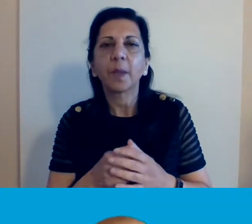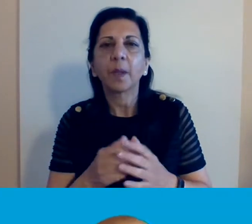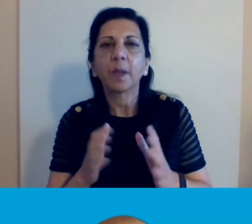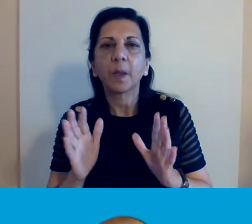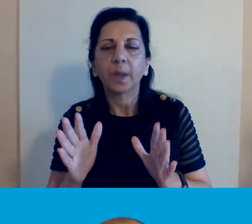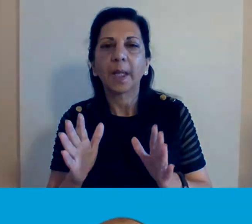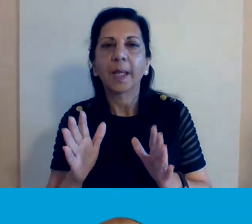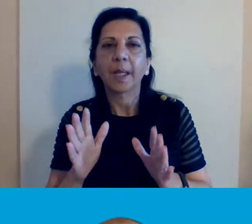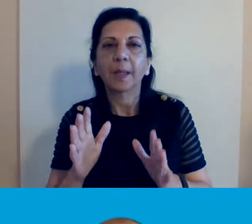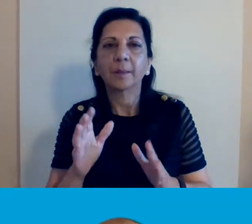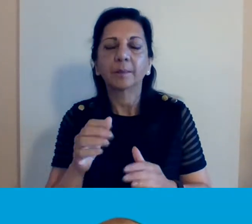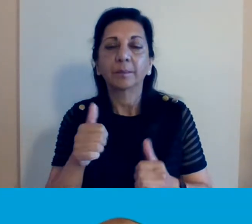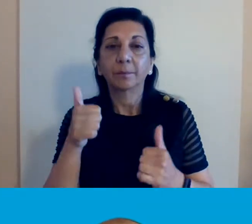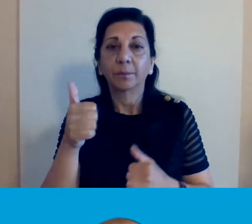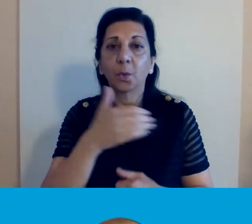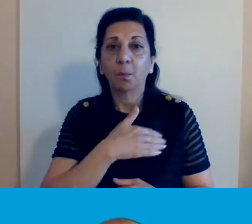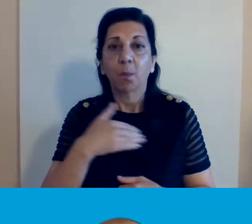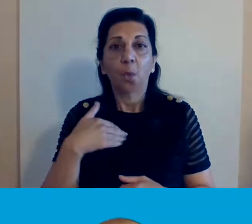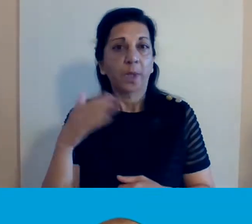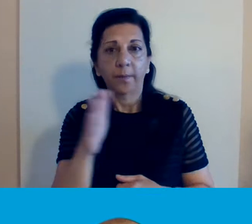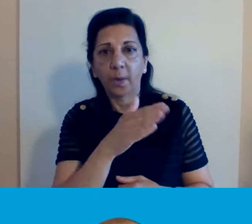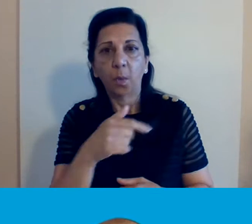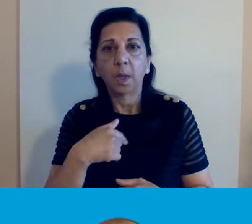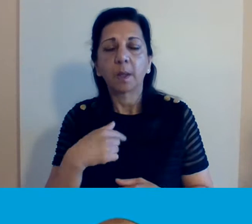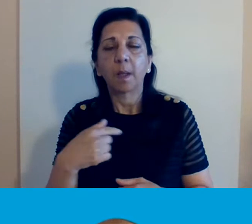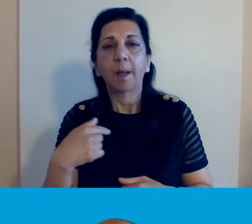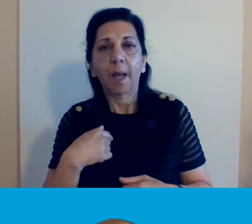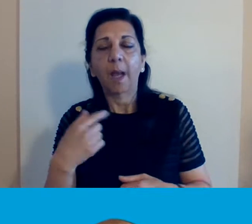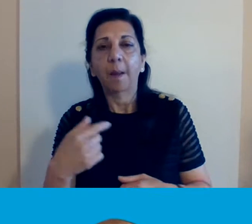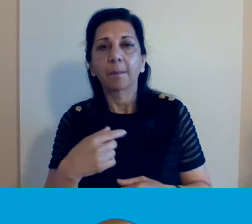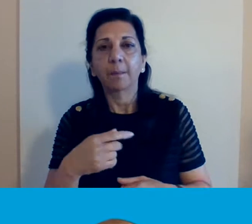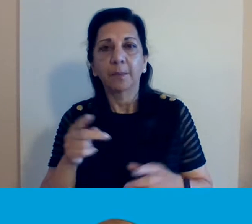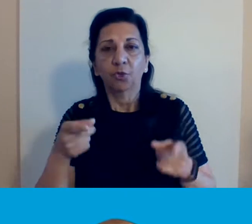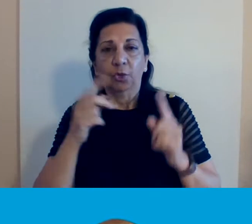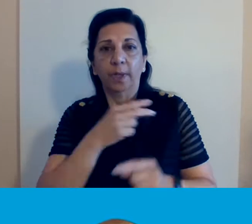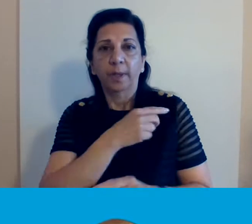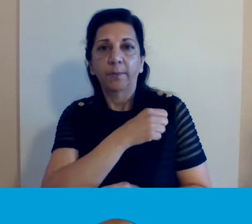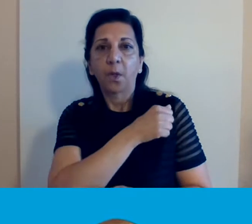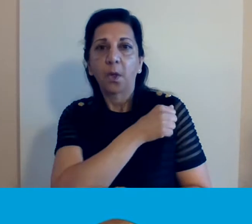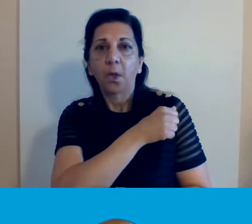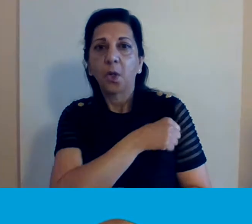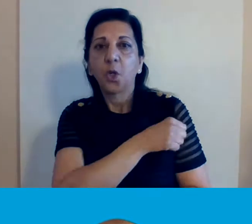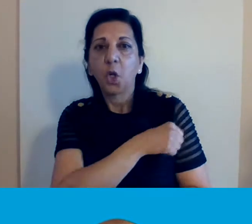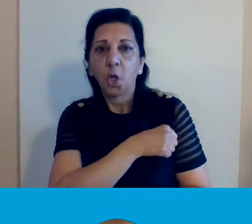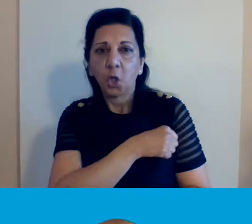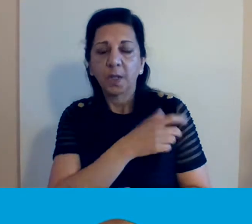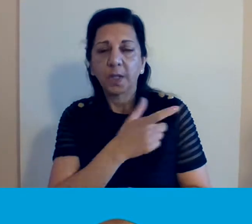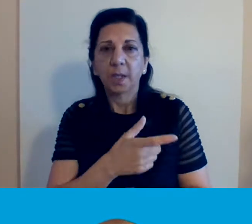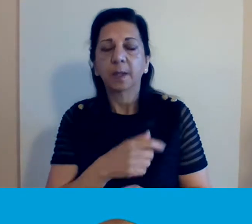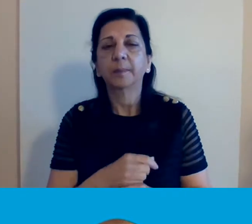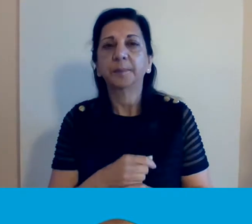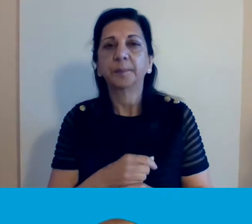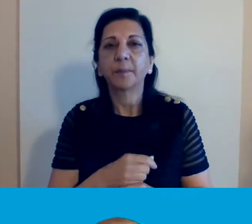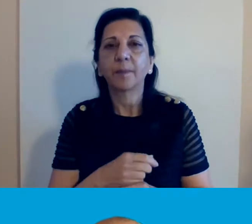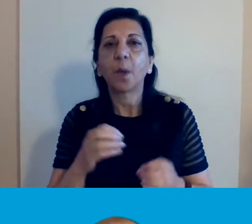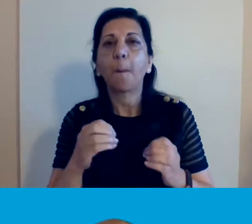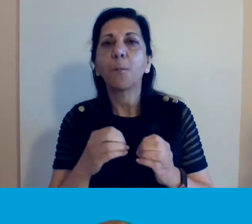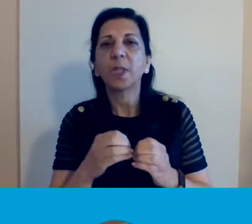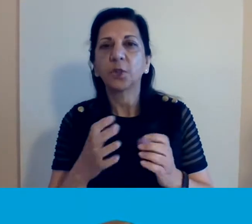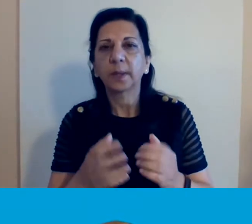morning, everybody. As we said earlier, I'm Brigid Stacey. I'm Chief Nurse, CCG. We have